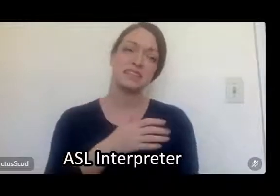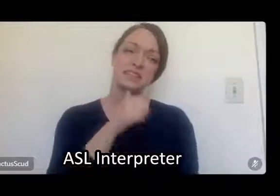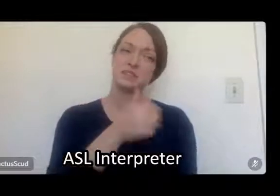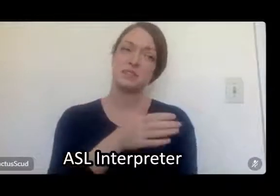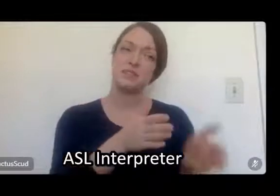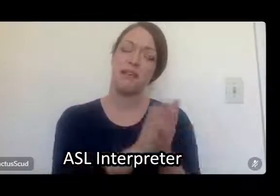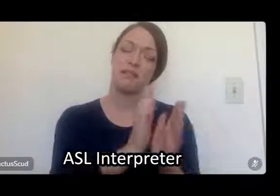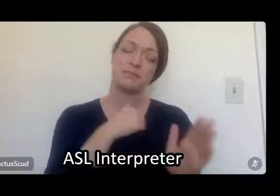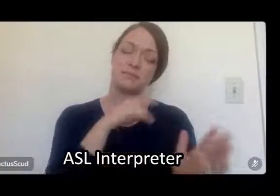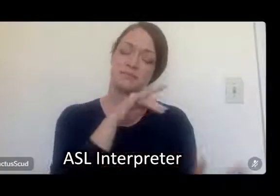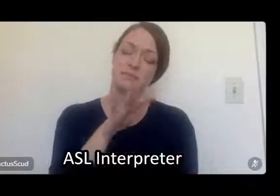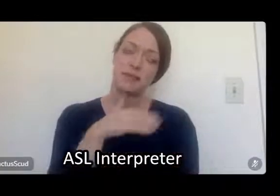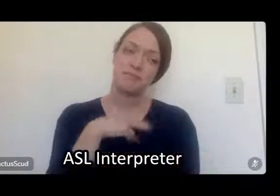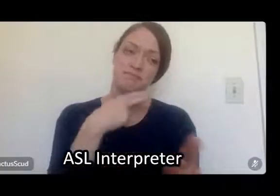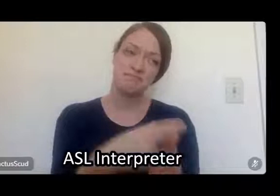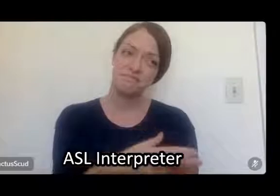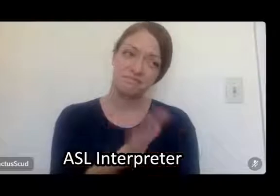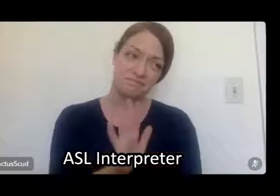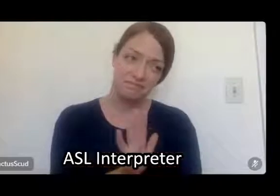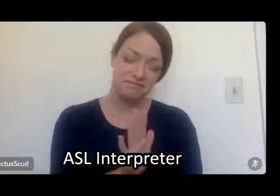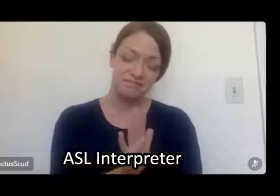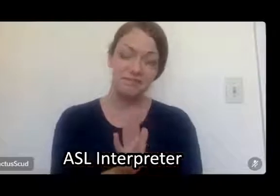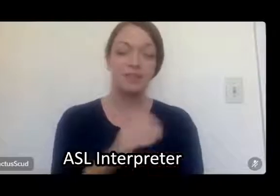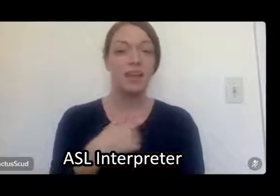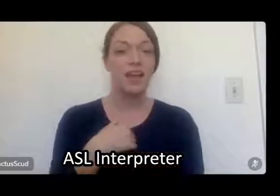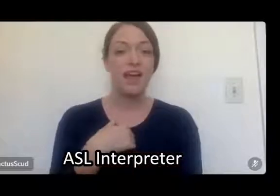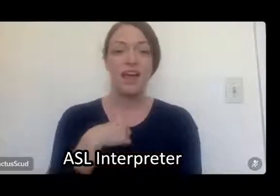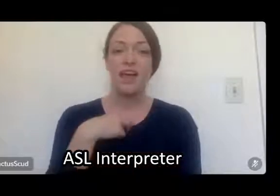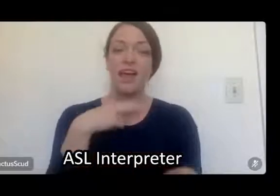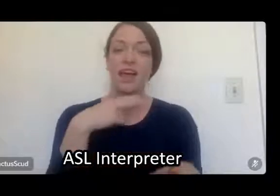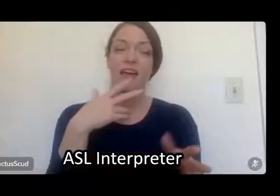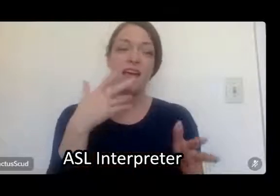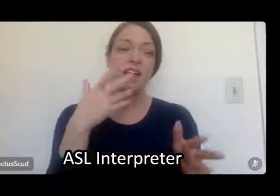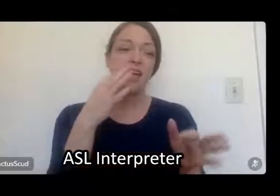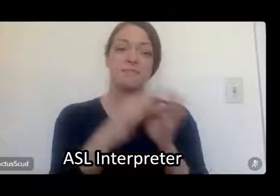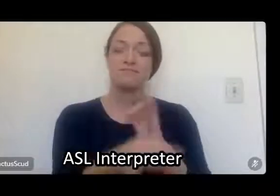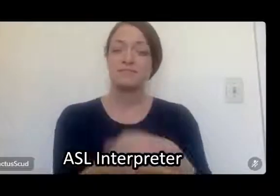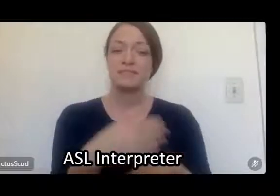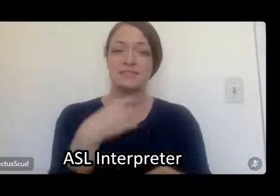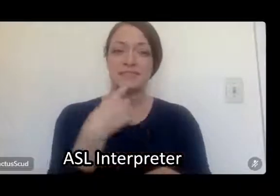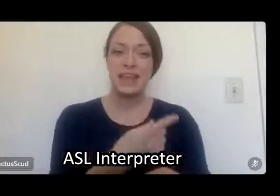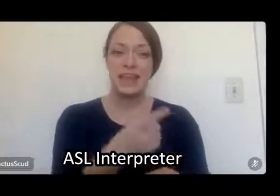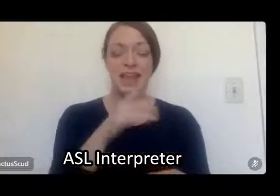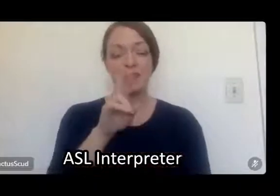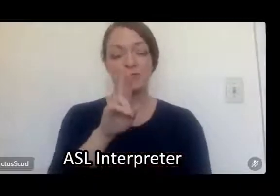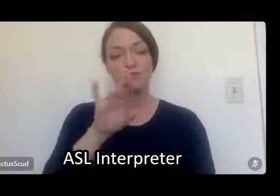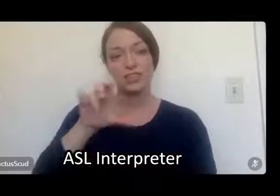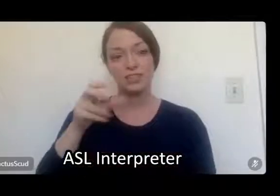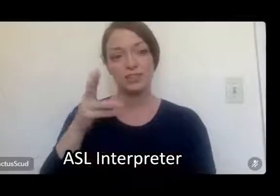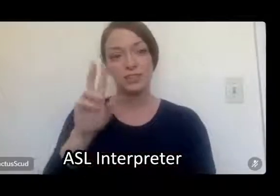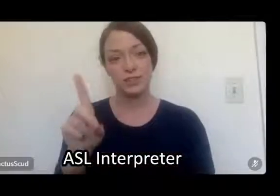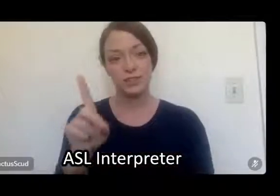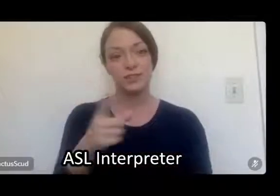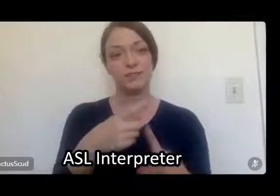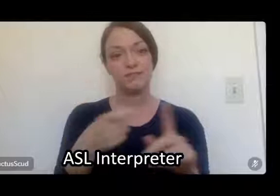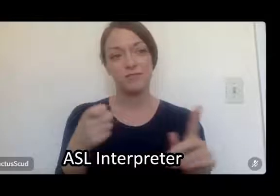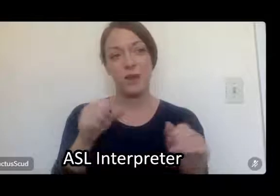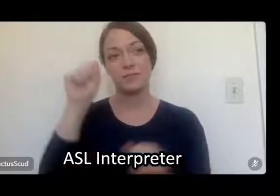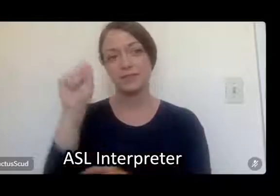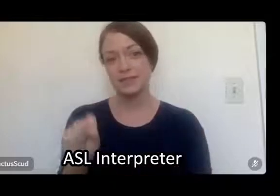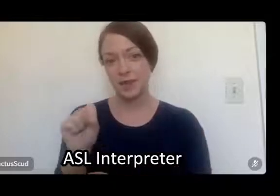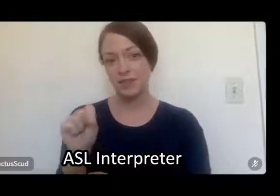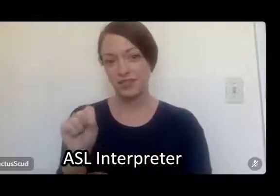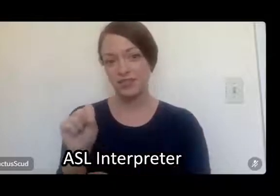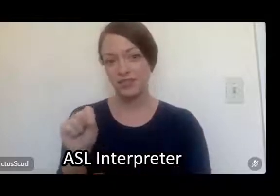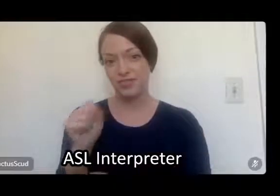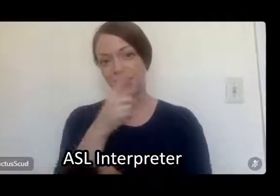from the South. I'll just say that I'm Richard from the South. Richard from